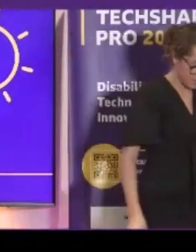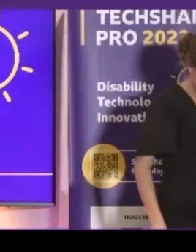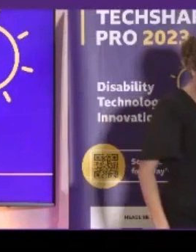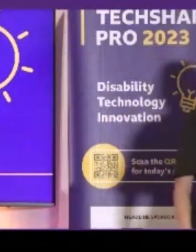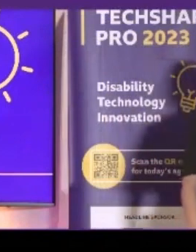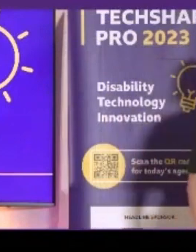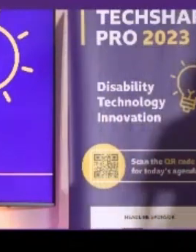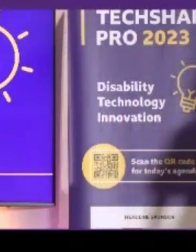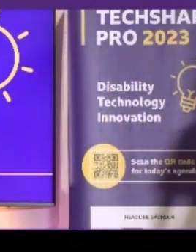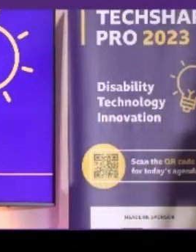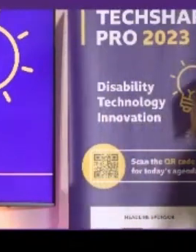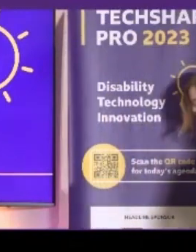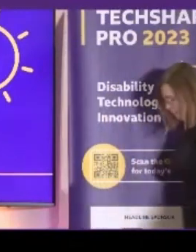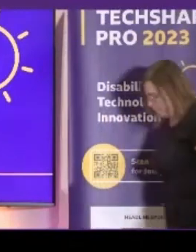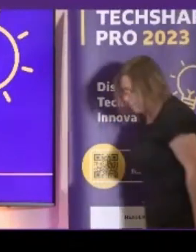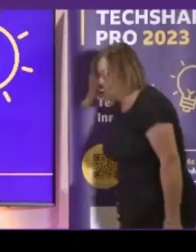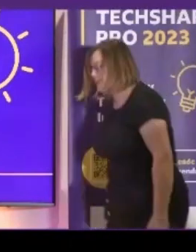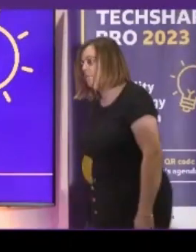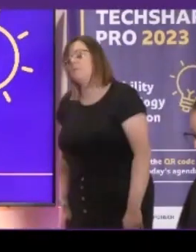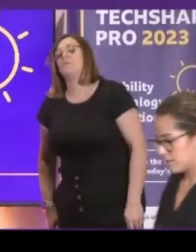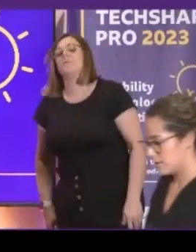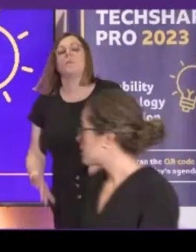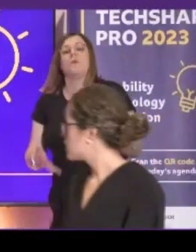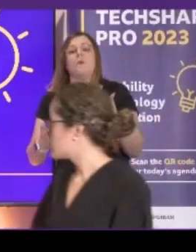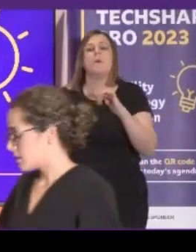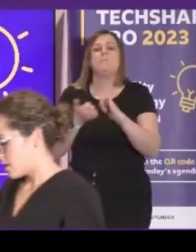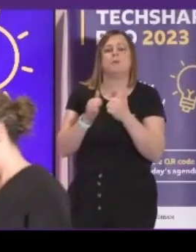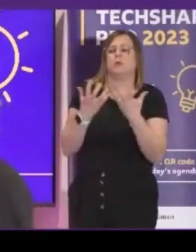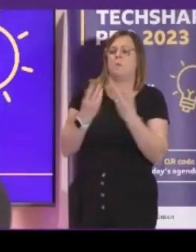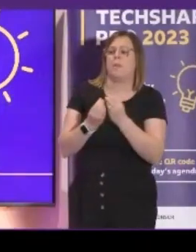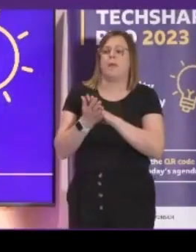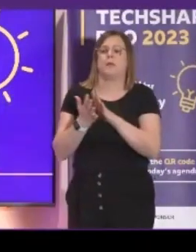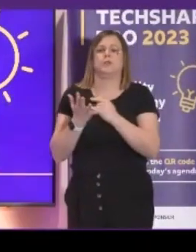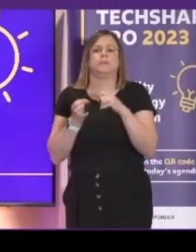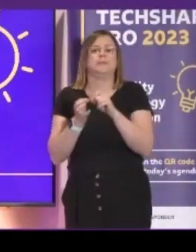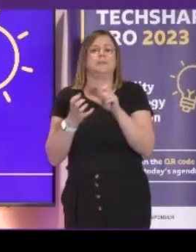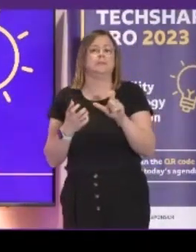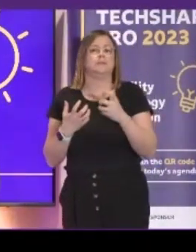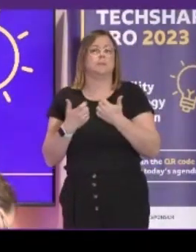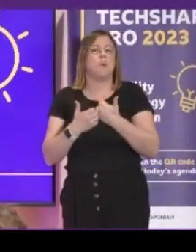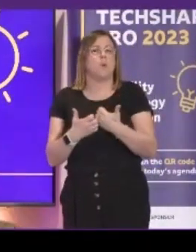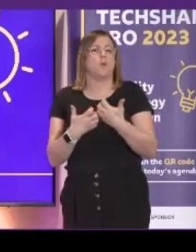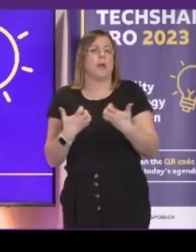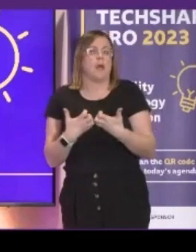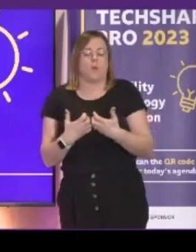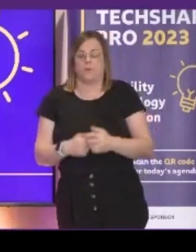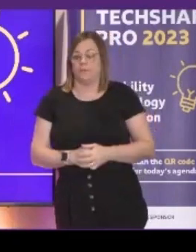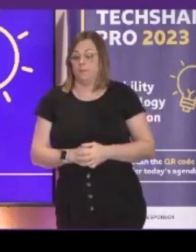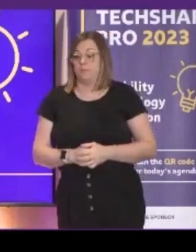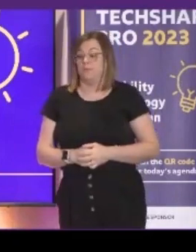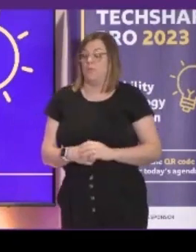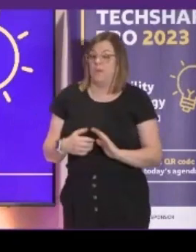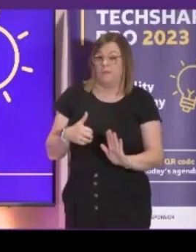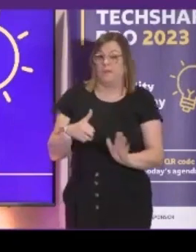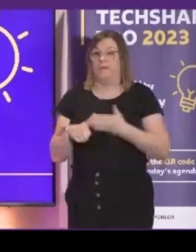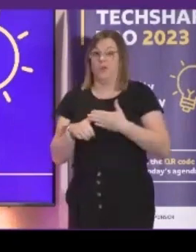And how has the partnership with HSBC supported this? I think from day